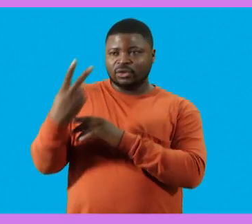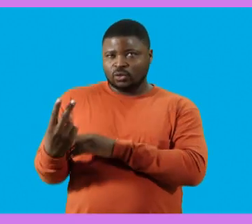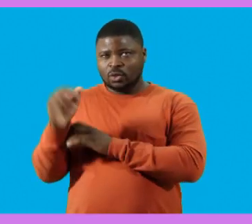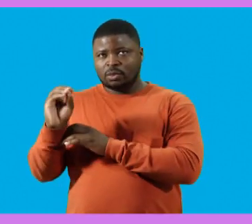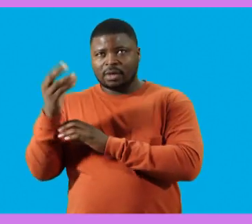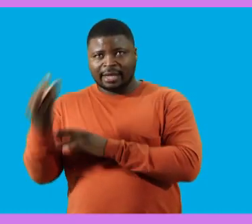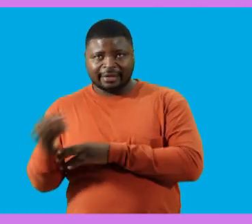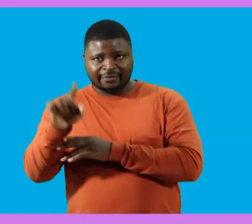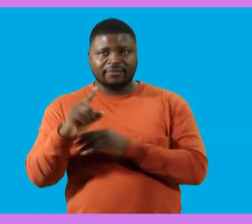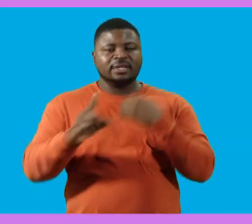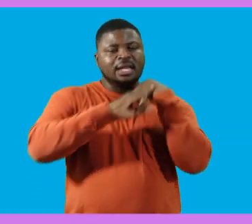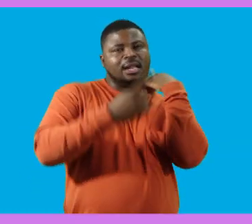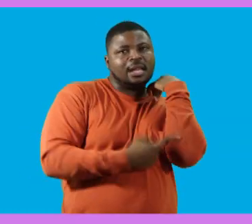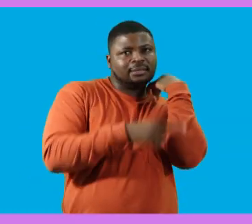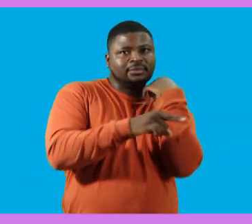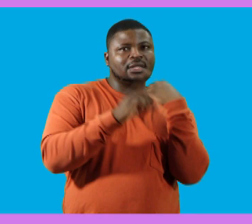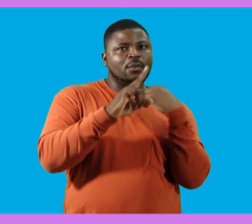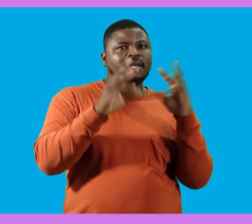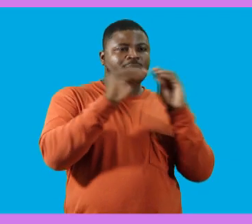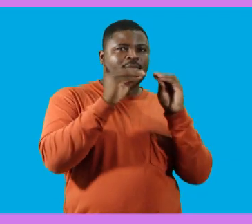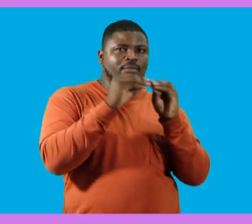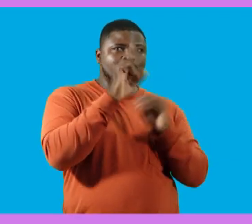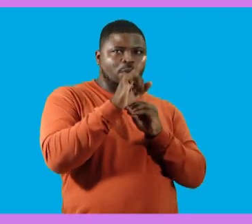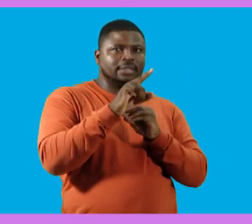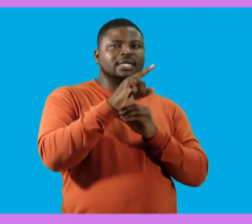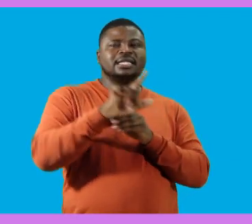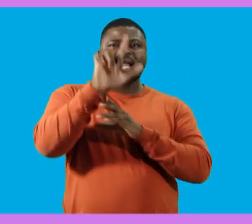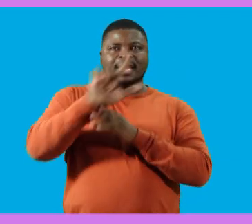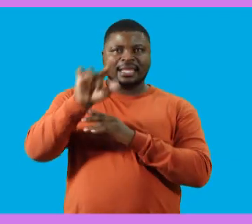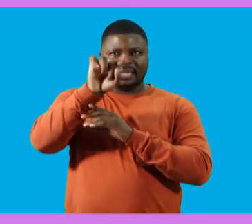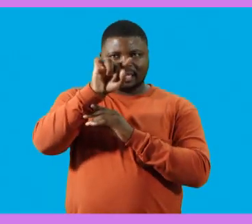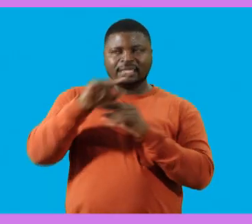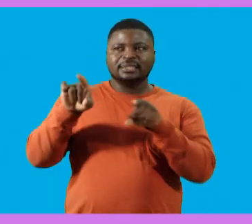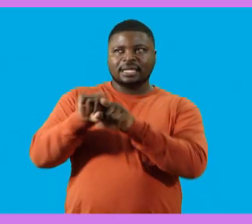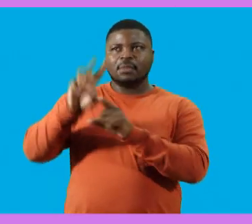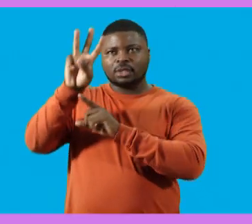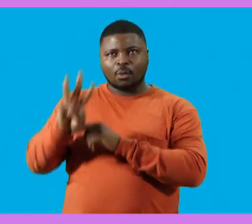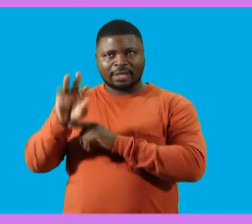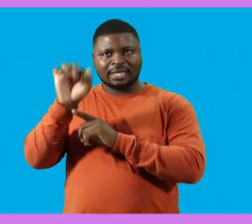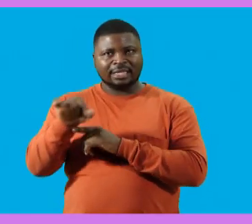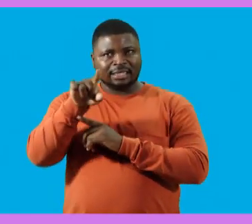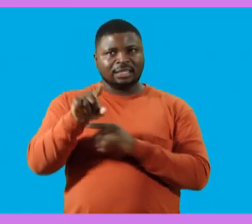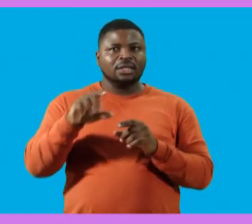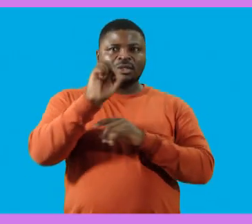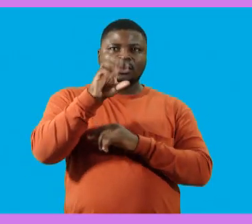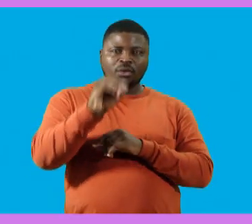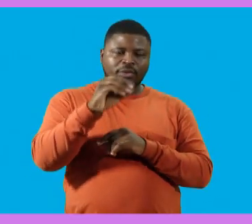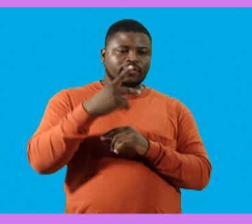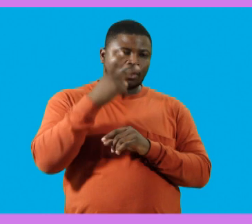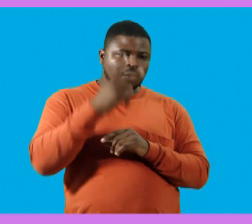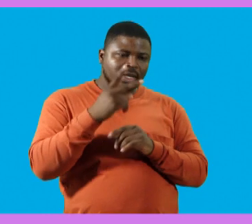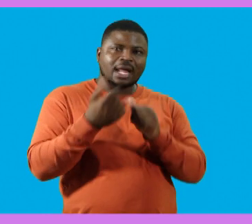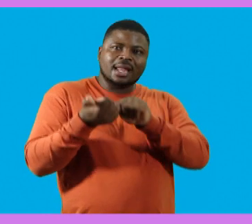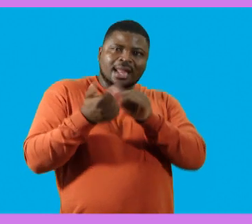those. And then the last part, the blue one, is the length and the width. So if we look